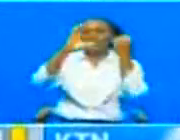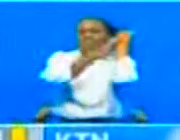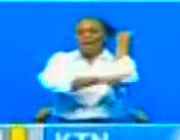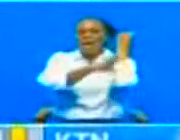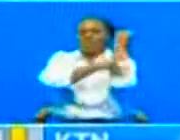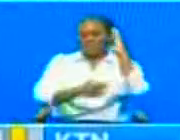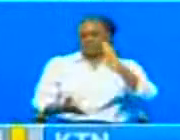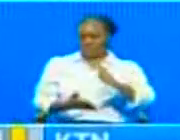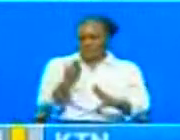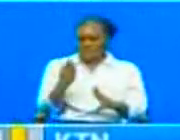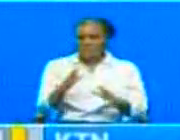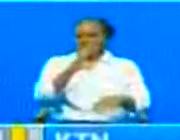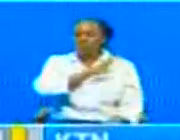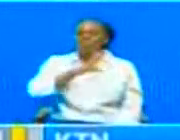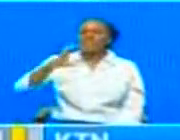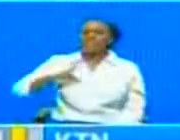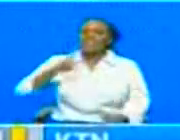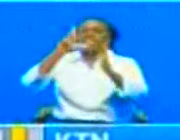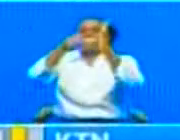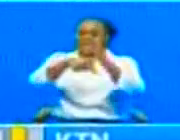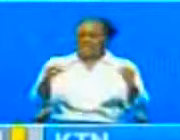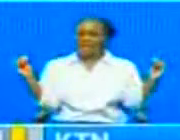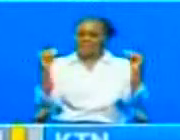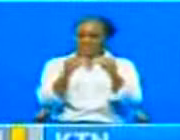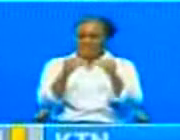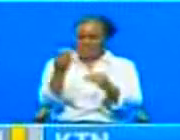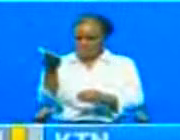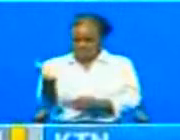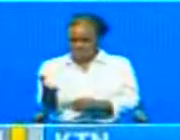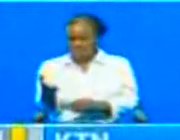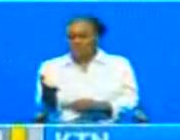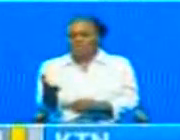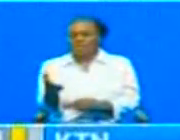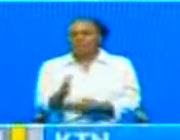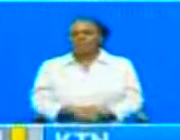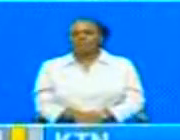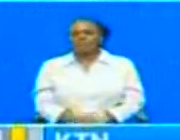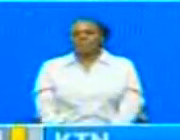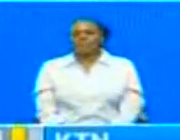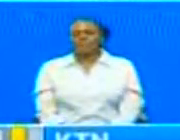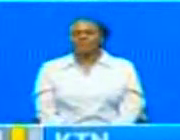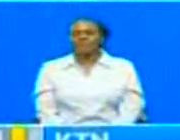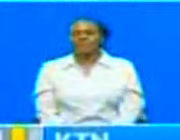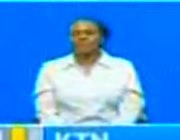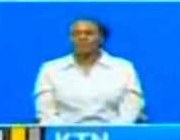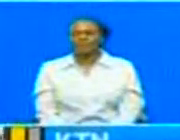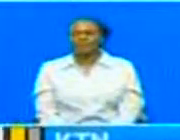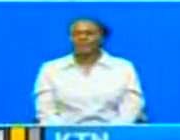abruptly. The committee has set a later date in which Iringo is required to give his side of the story.